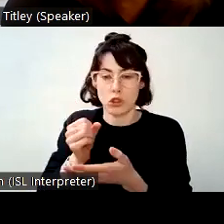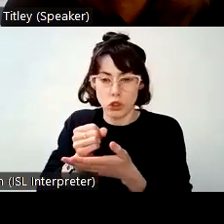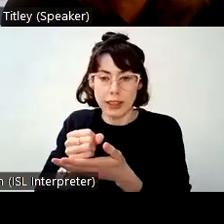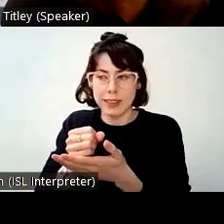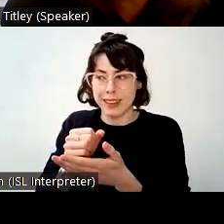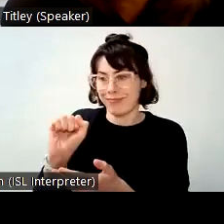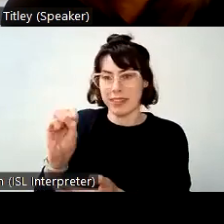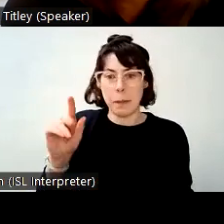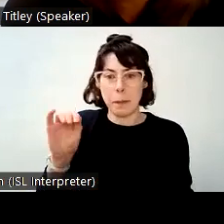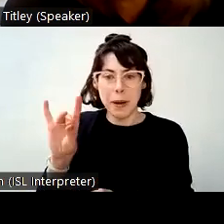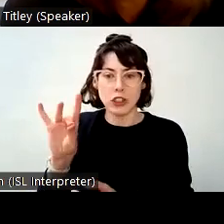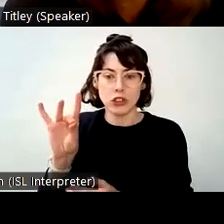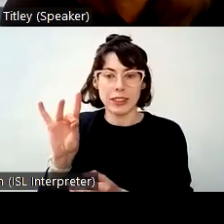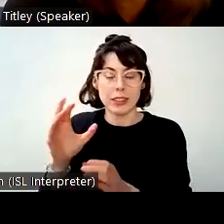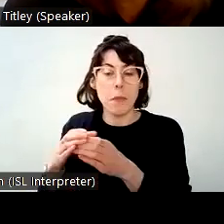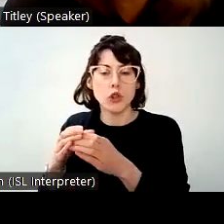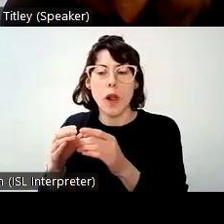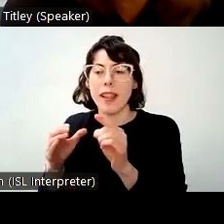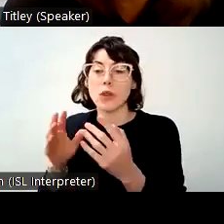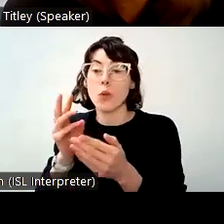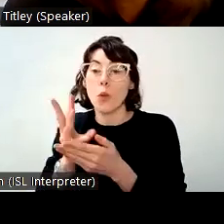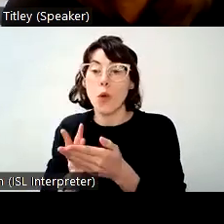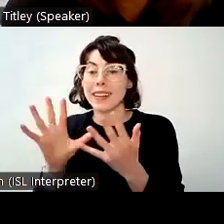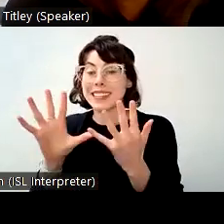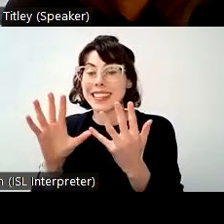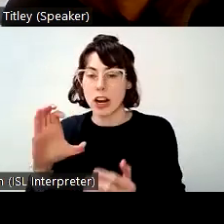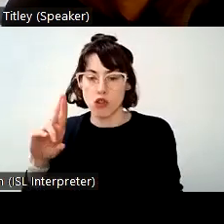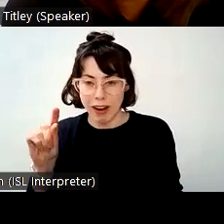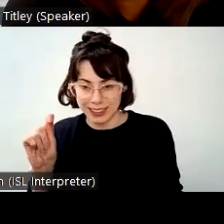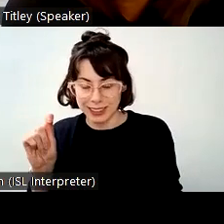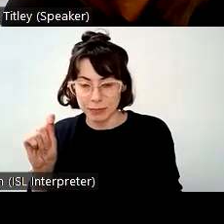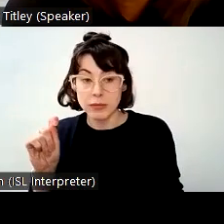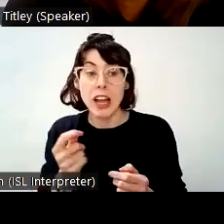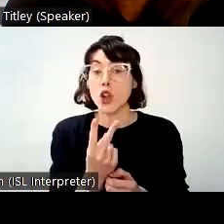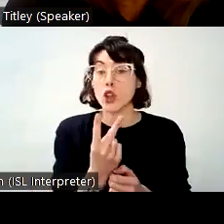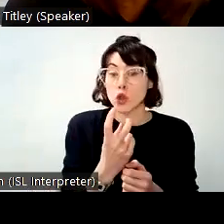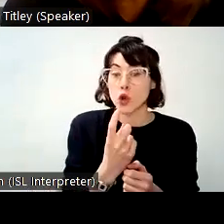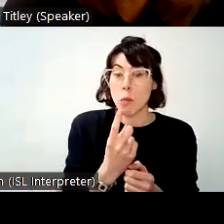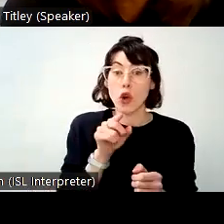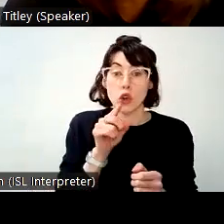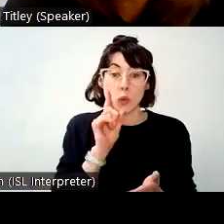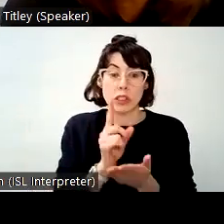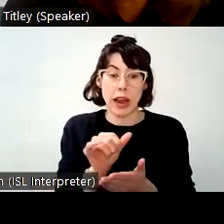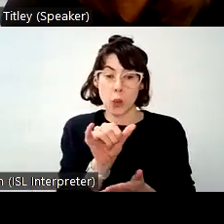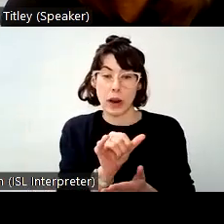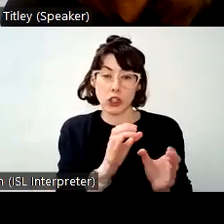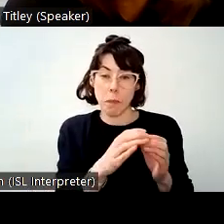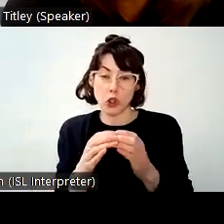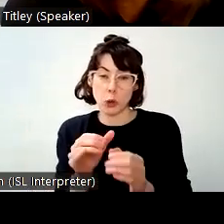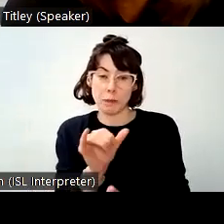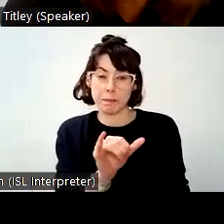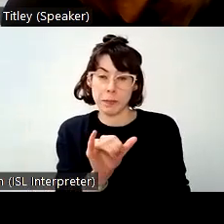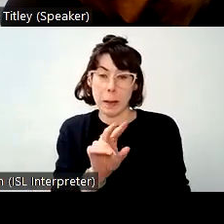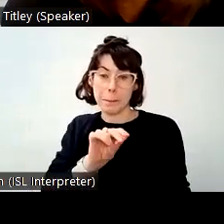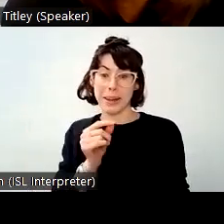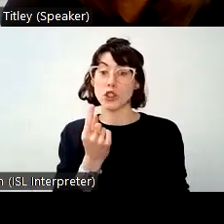delivers that you get 10 credits for. And then the idea is then you would choose 2 elective modules for which you get 5 credits each. So you'll be doing 3